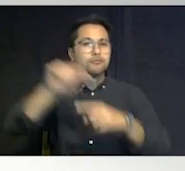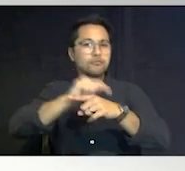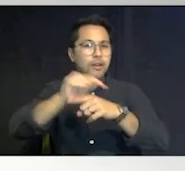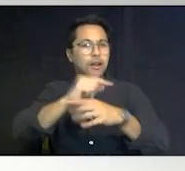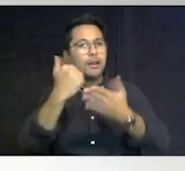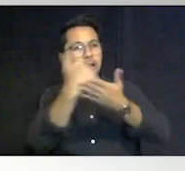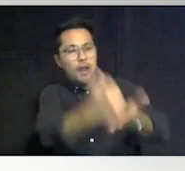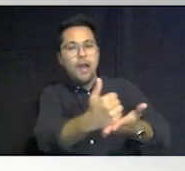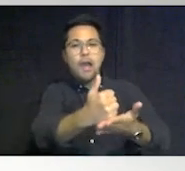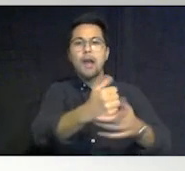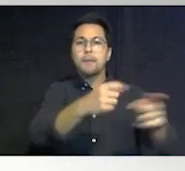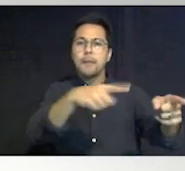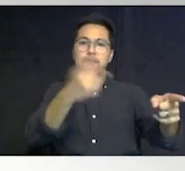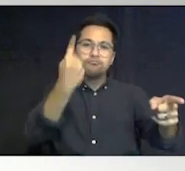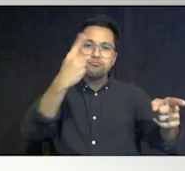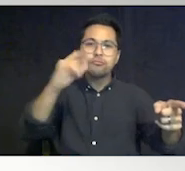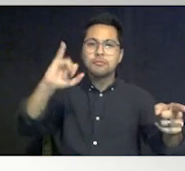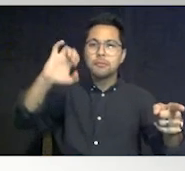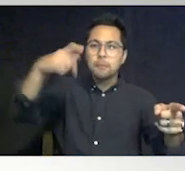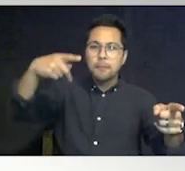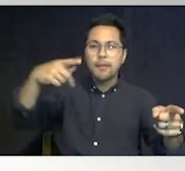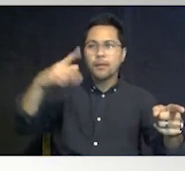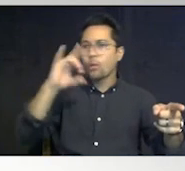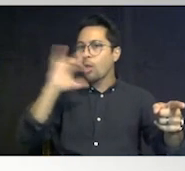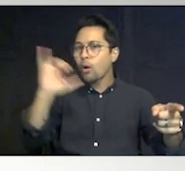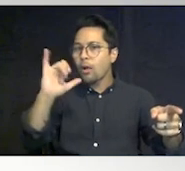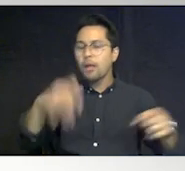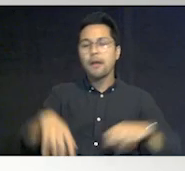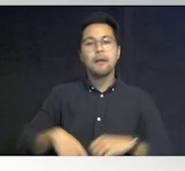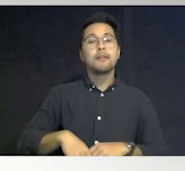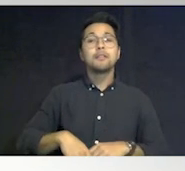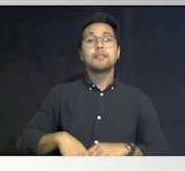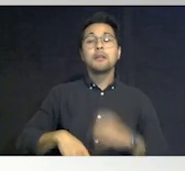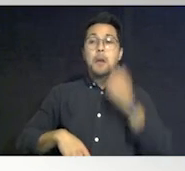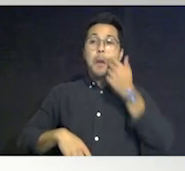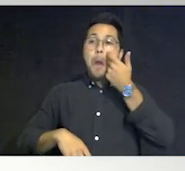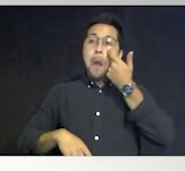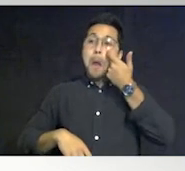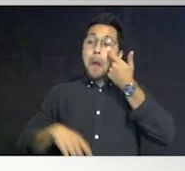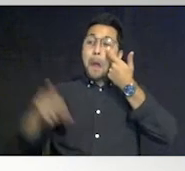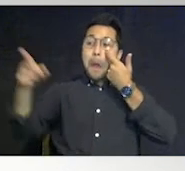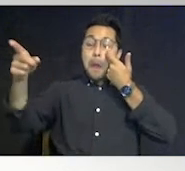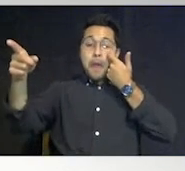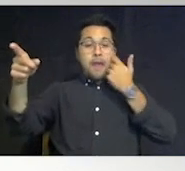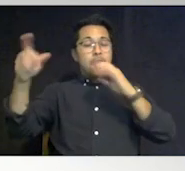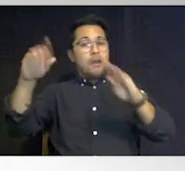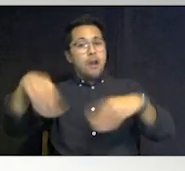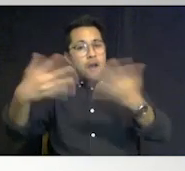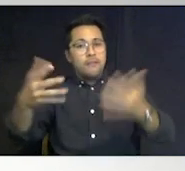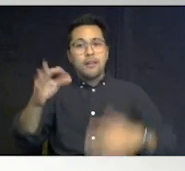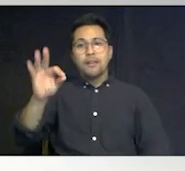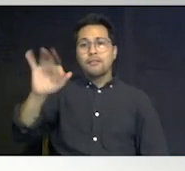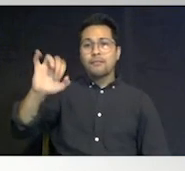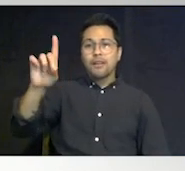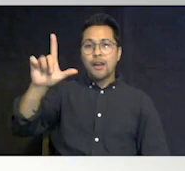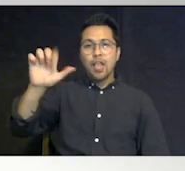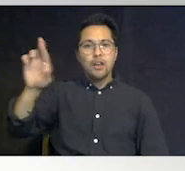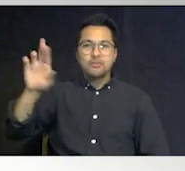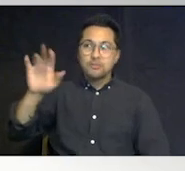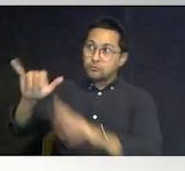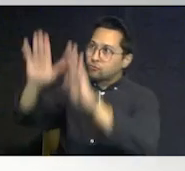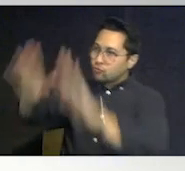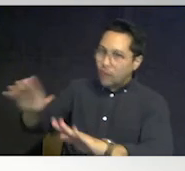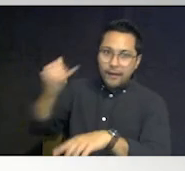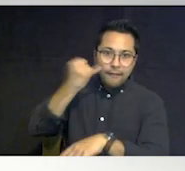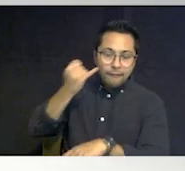IEPs better. The training is being done and being offered by Fiddlers, which Fiddlers is great. If you guys don't know Fiddlers, go check